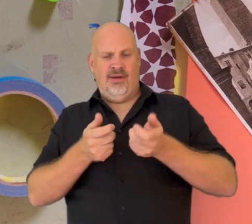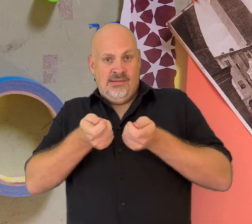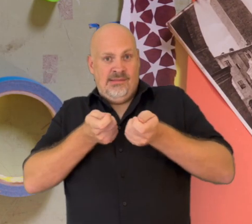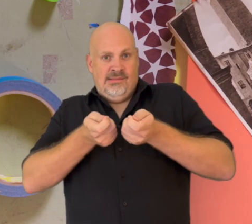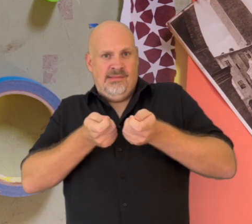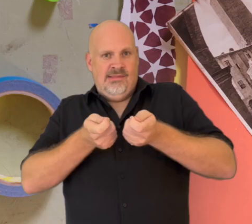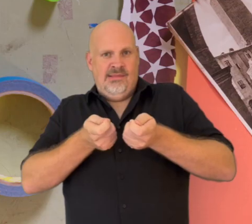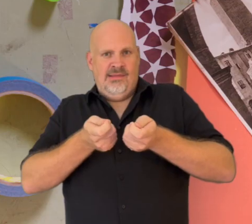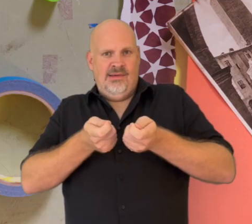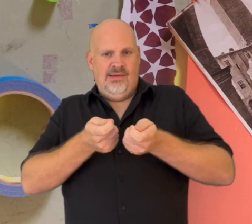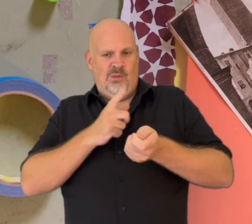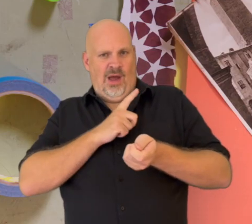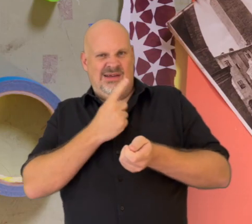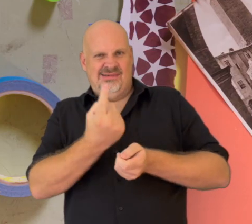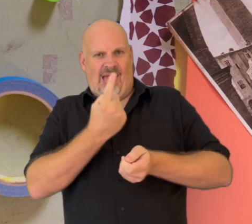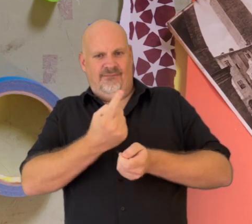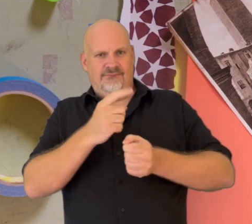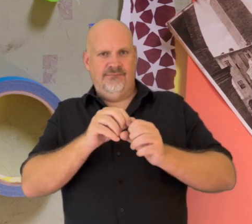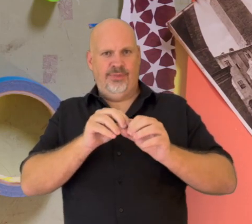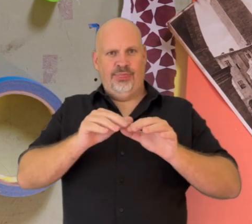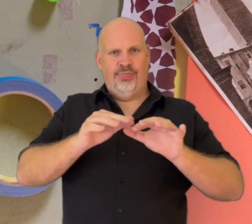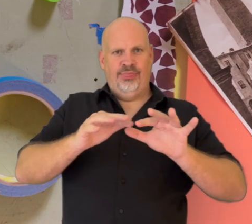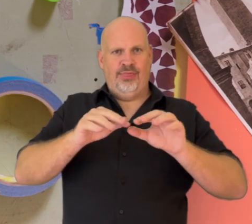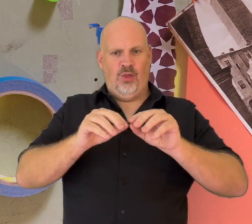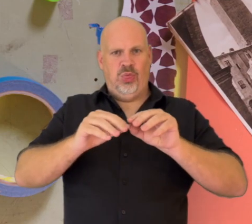They find their own way around.